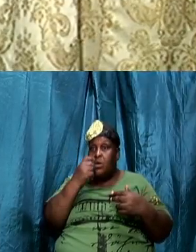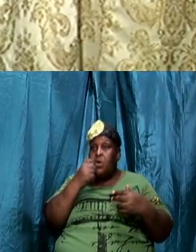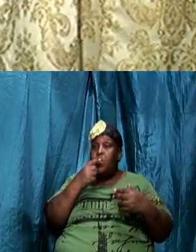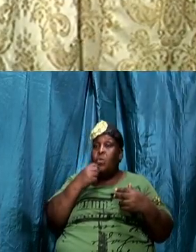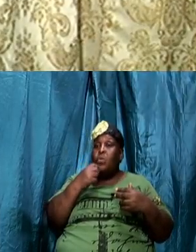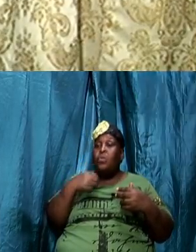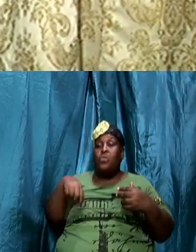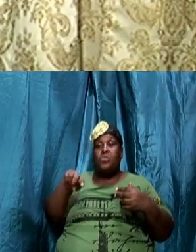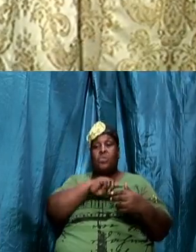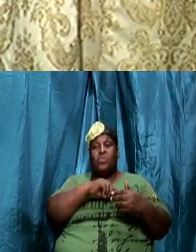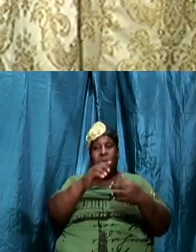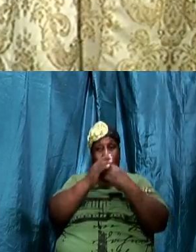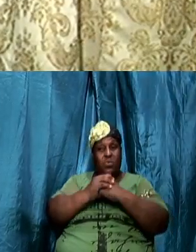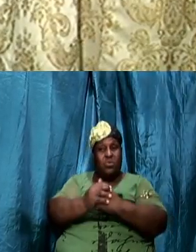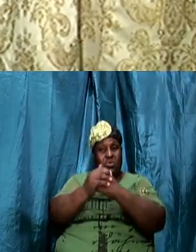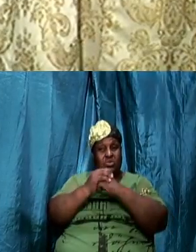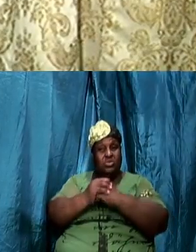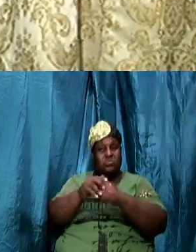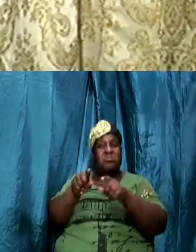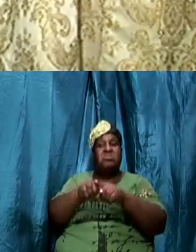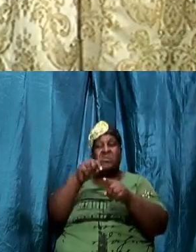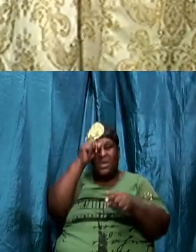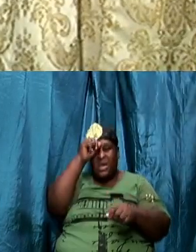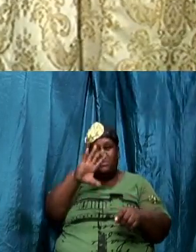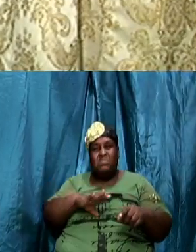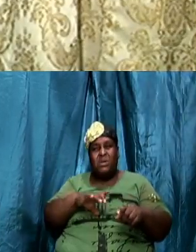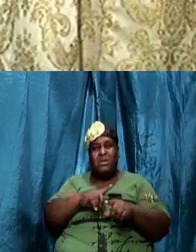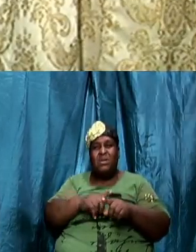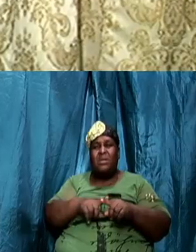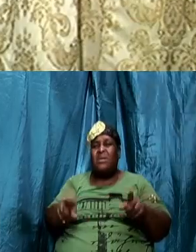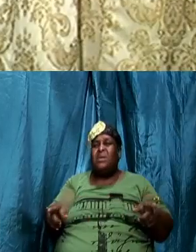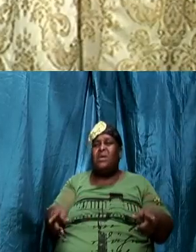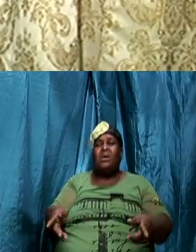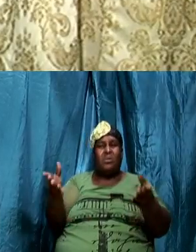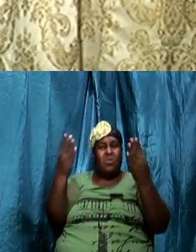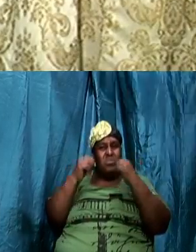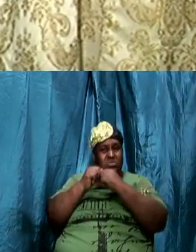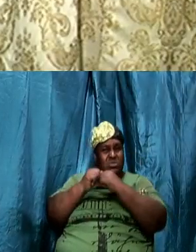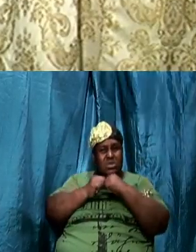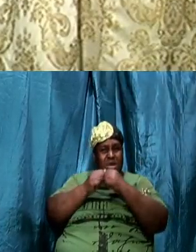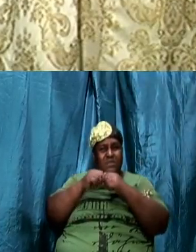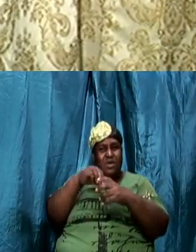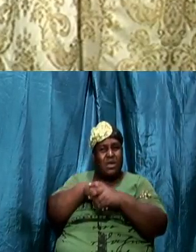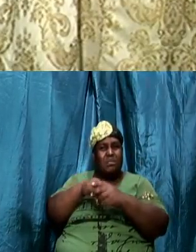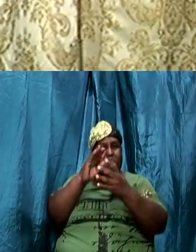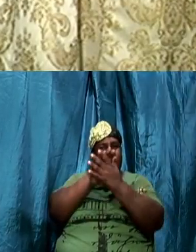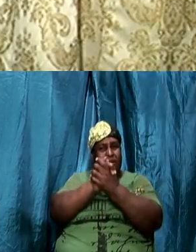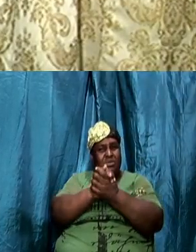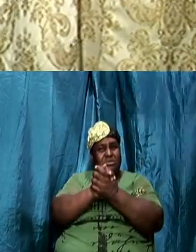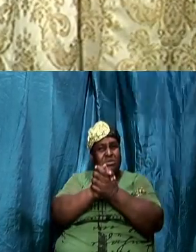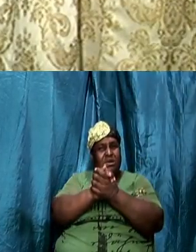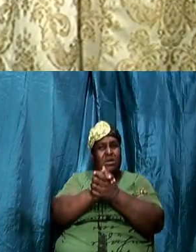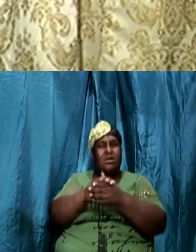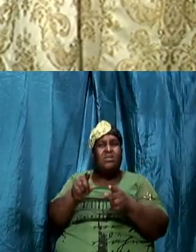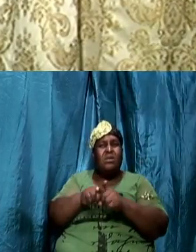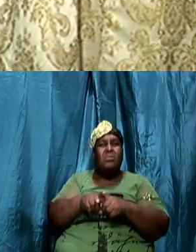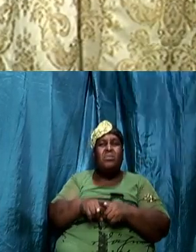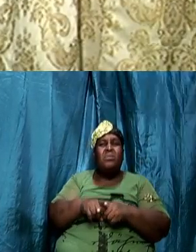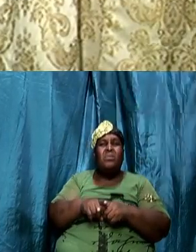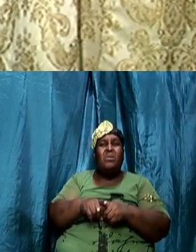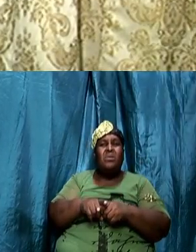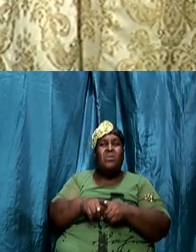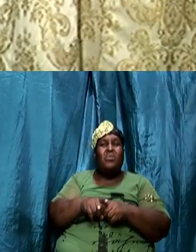You know that as men, we can't get together in marriage unless we taste